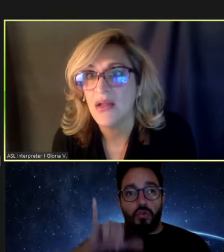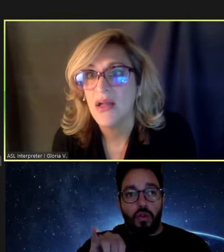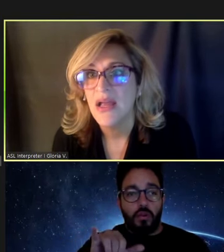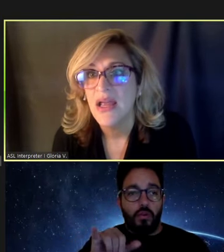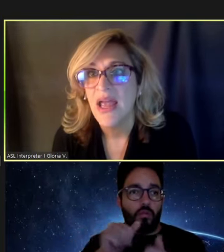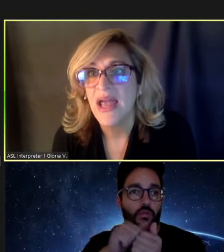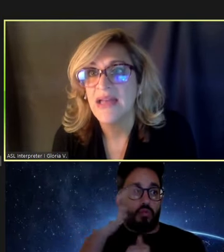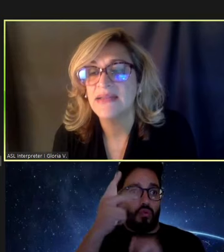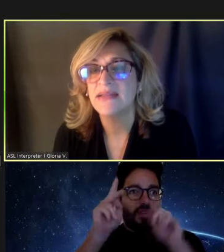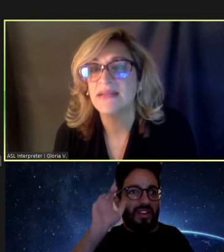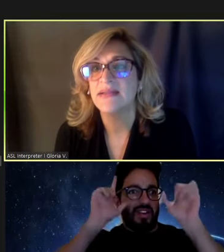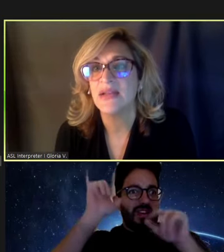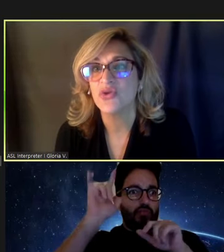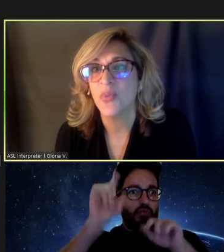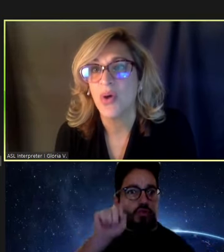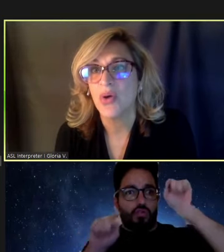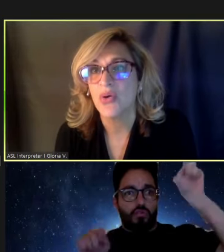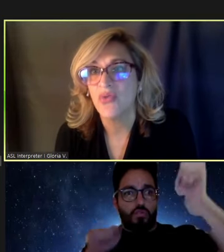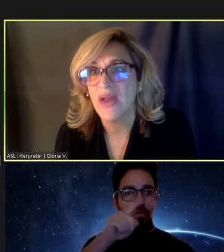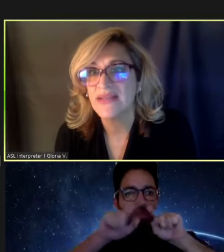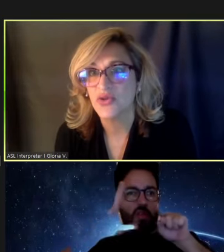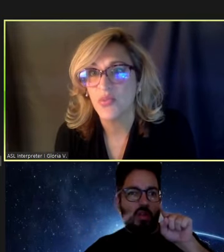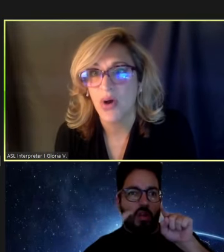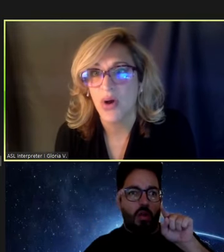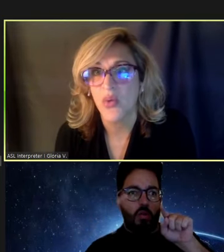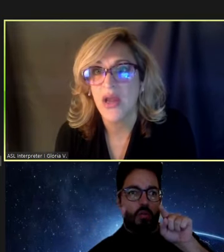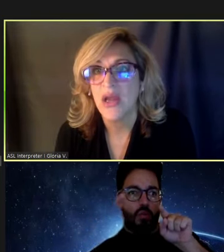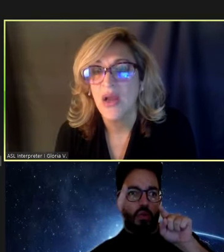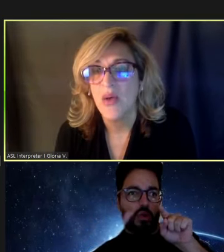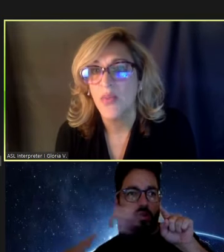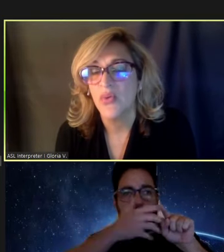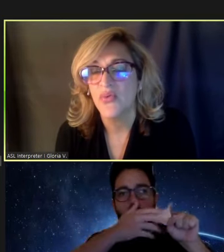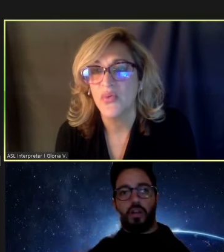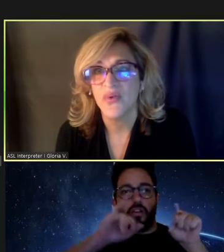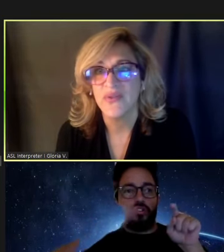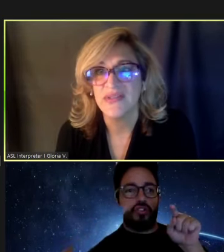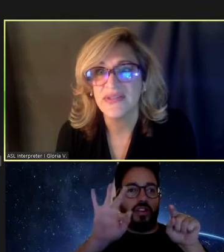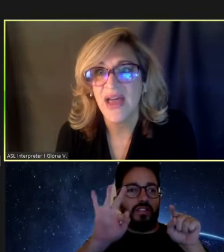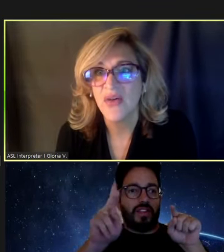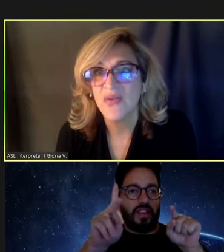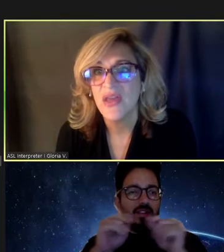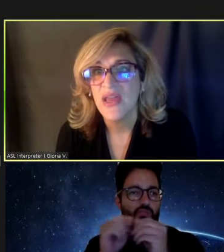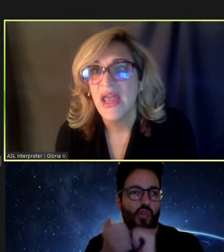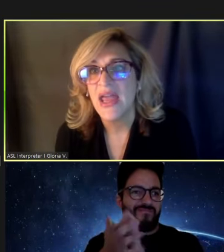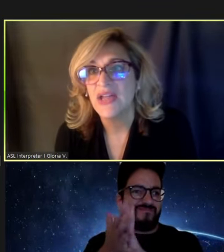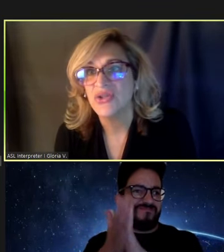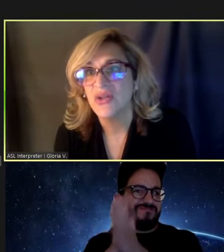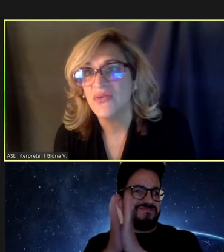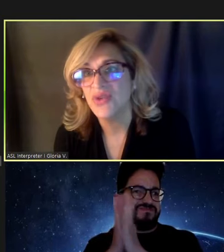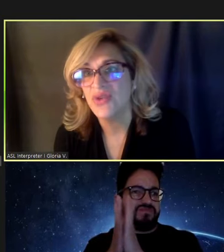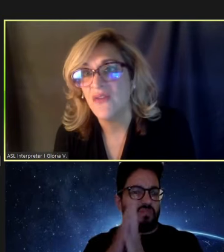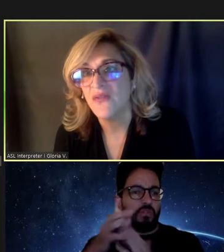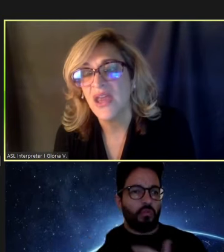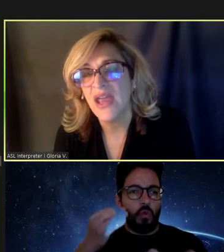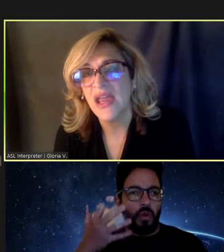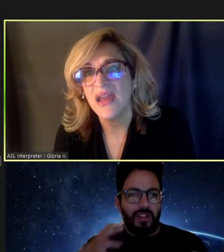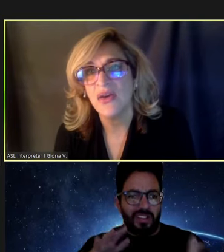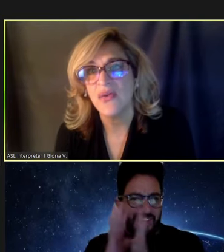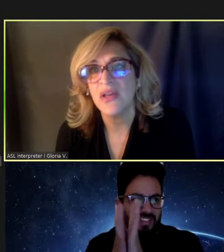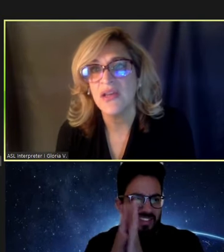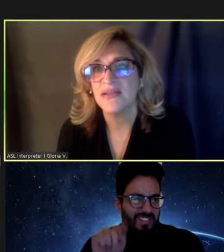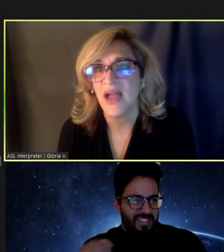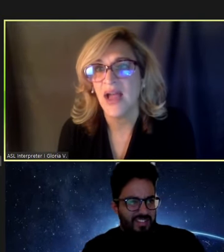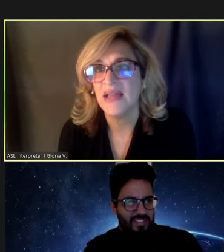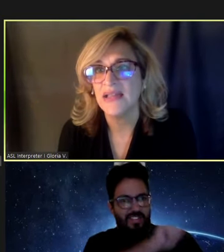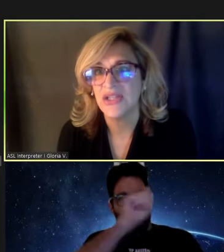well. And Central Park, Grand Central Parkway, both north and south, and JFK